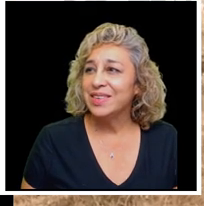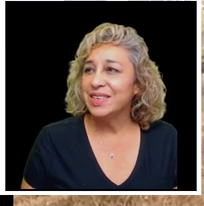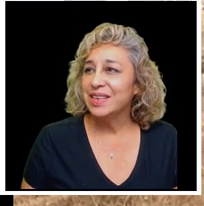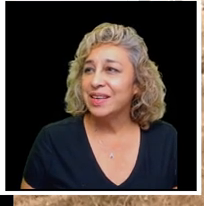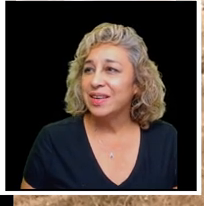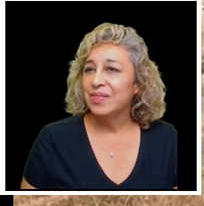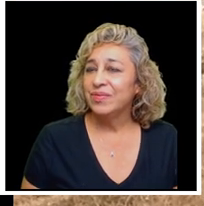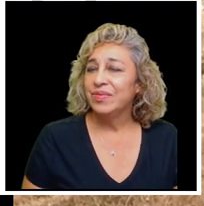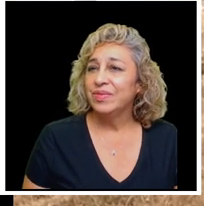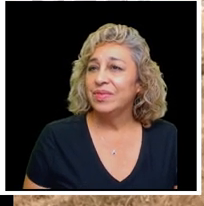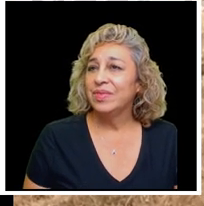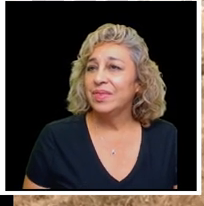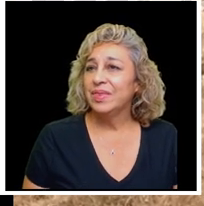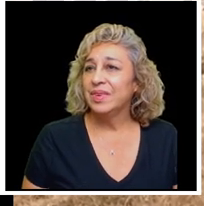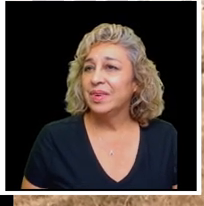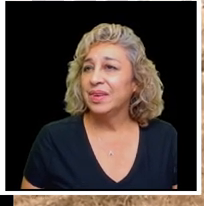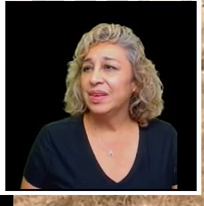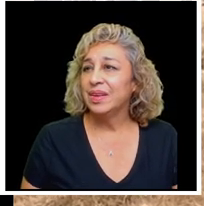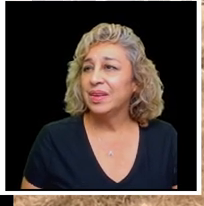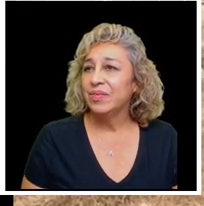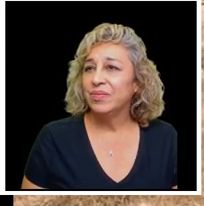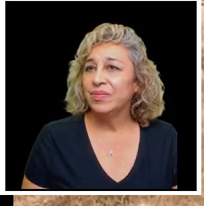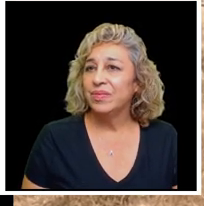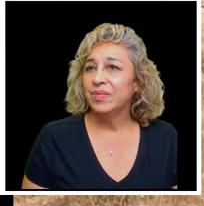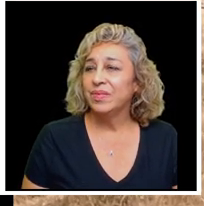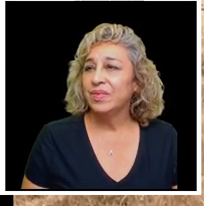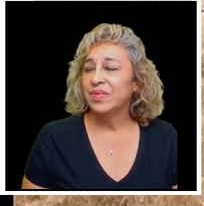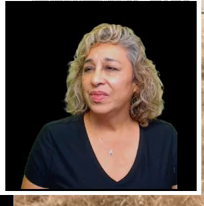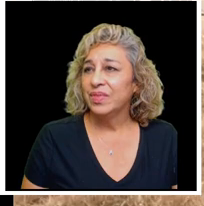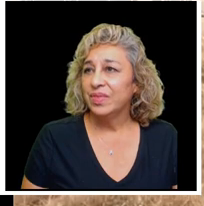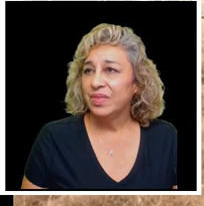our the simpler